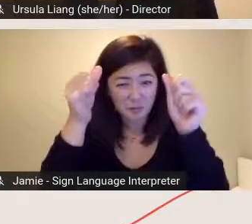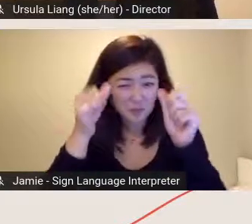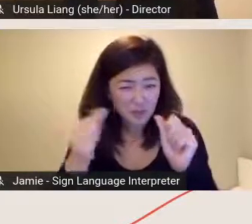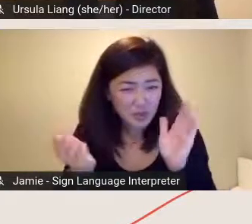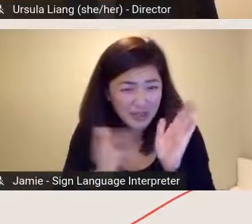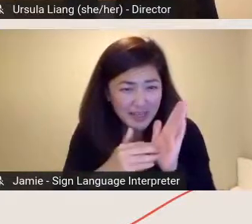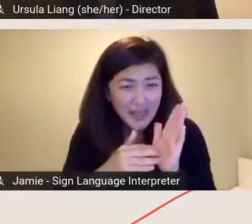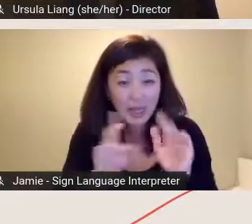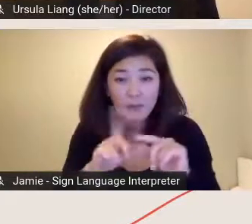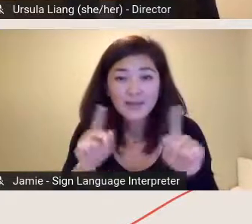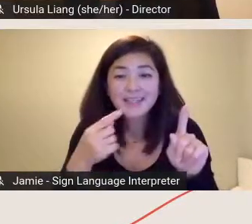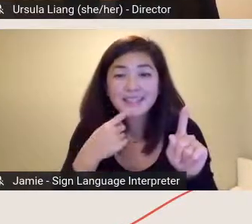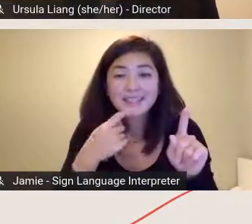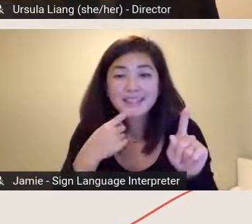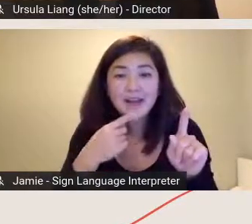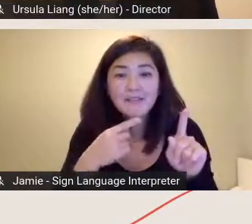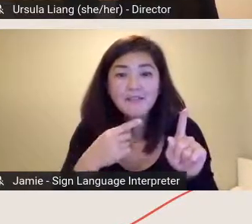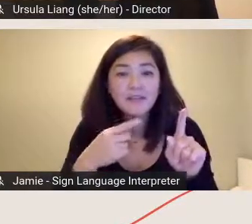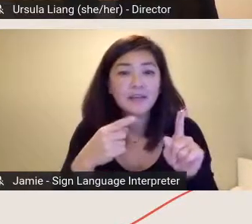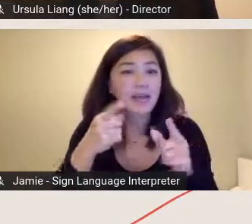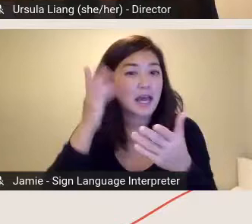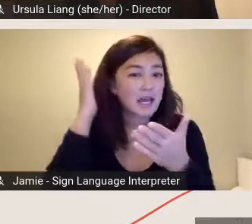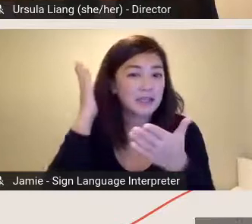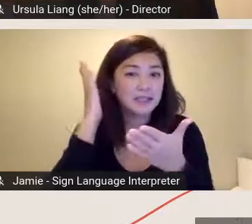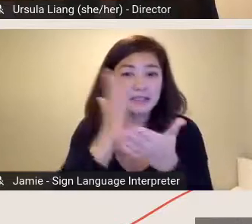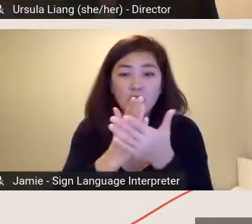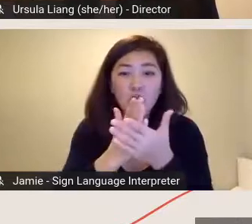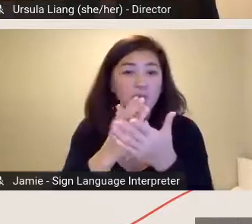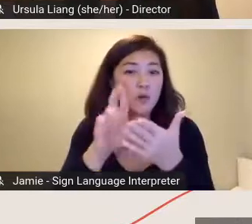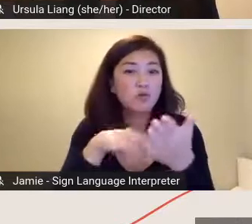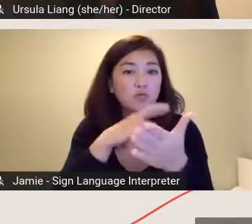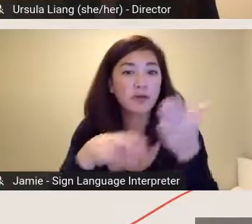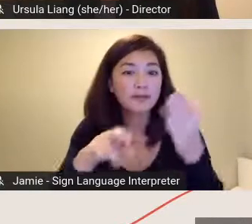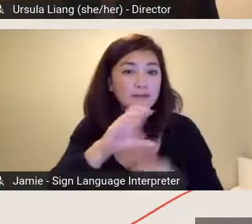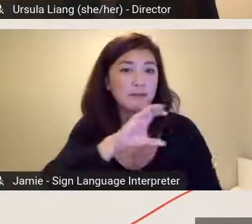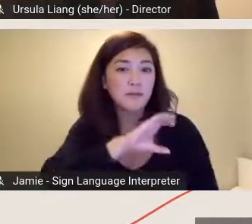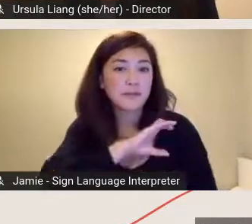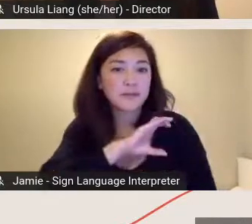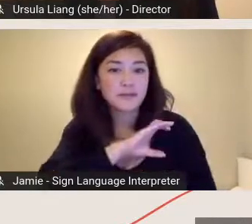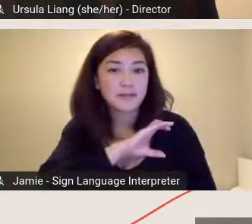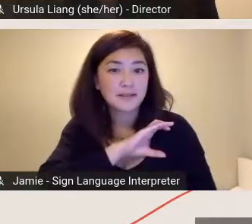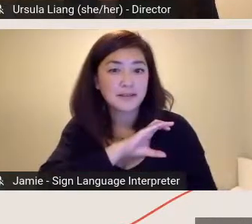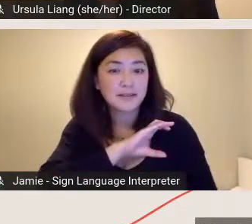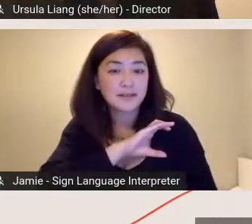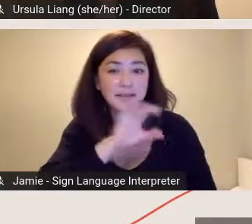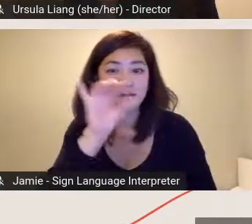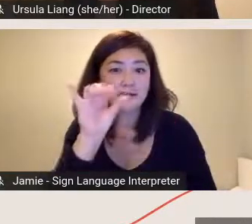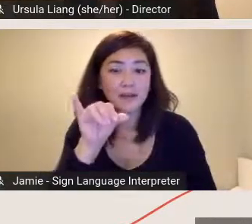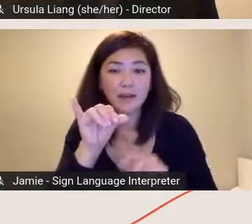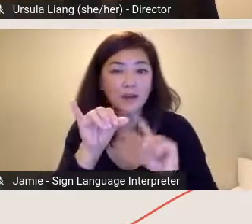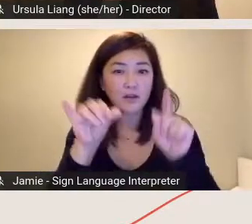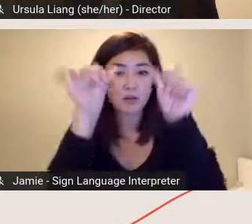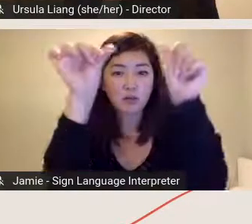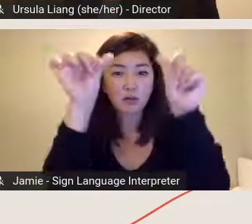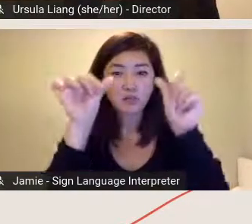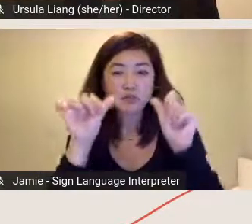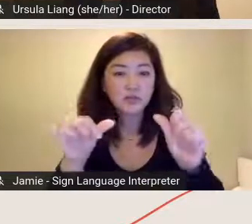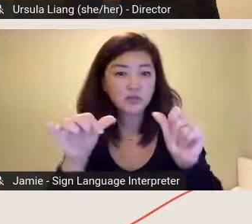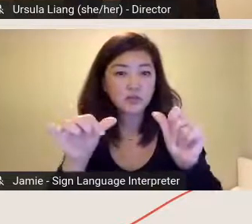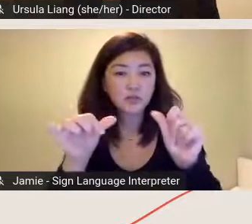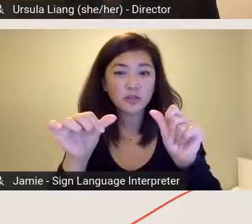The poster says, if you can put the poster up again, I don't know if you can, but it says end racist policing. Right? Like it was